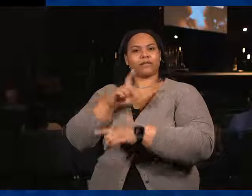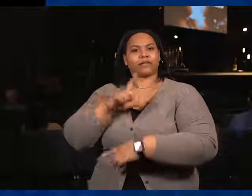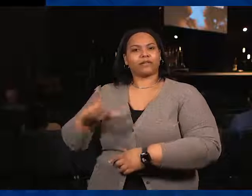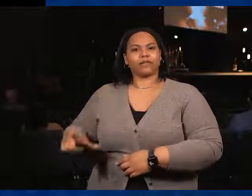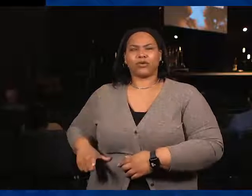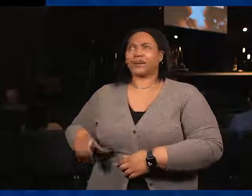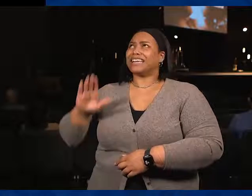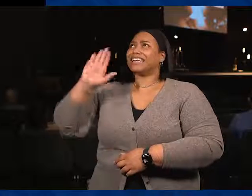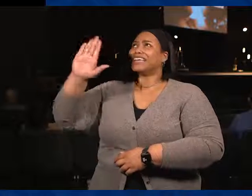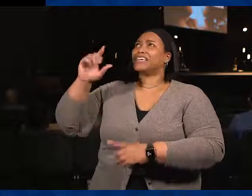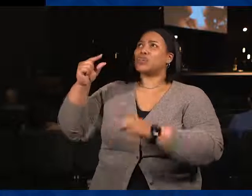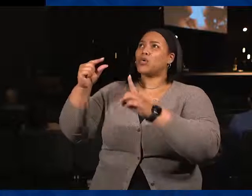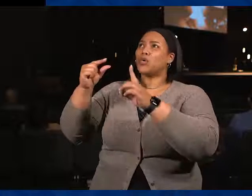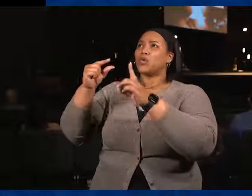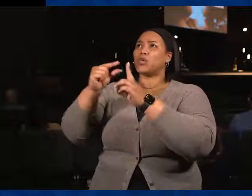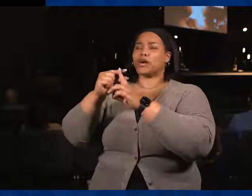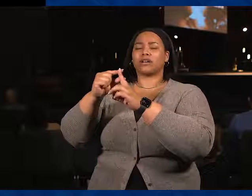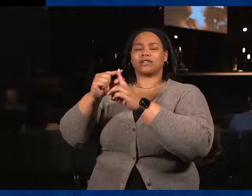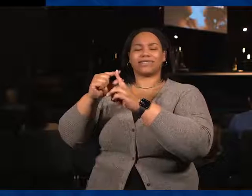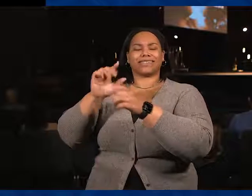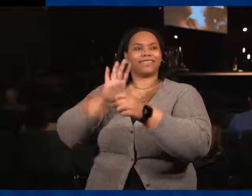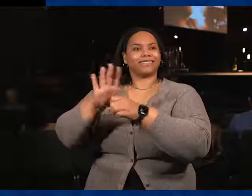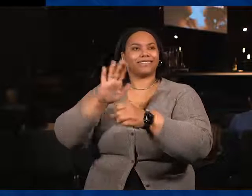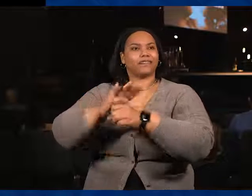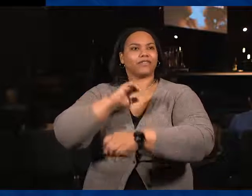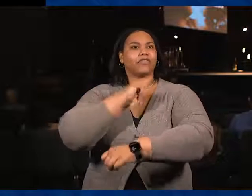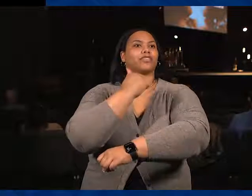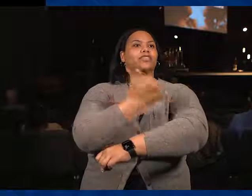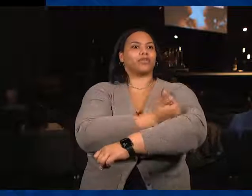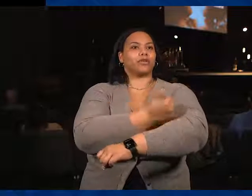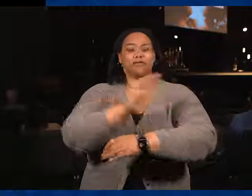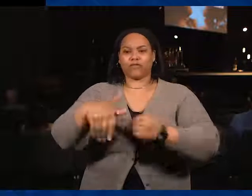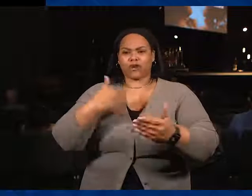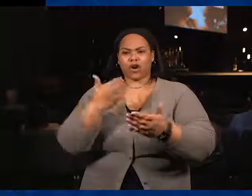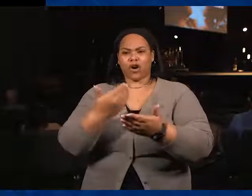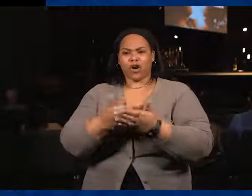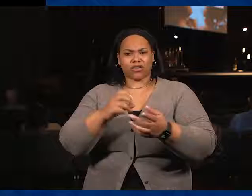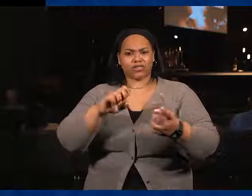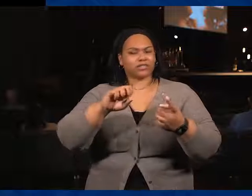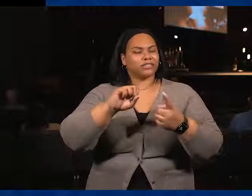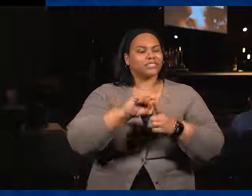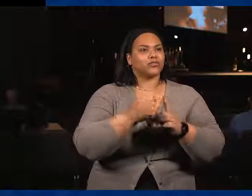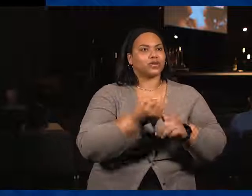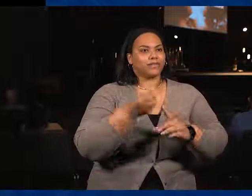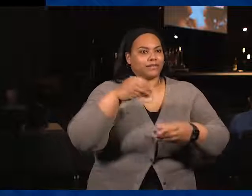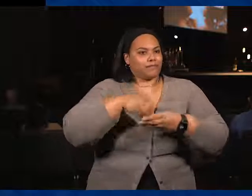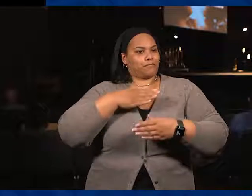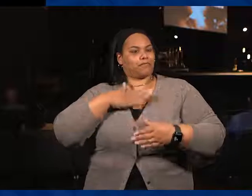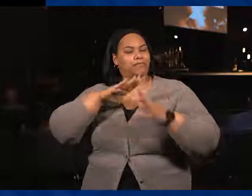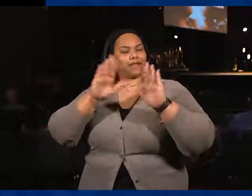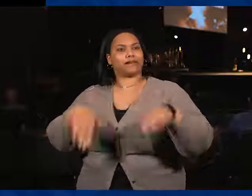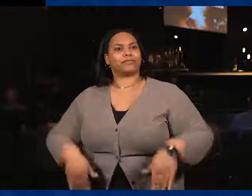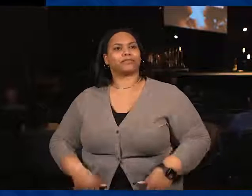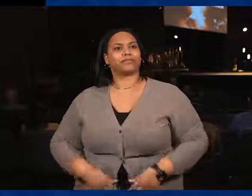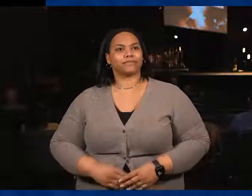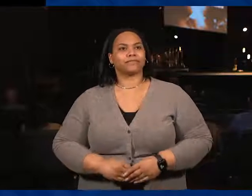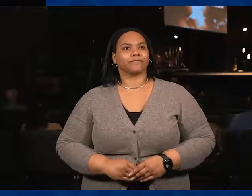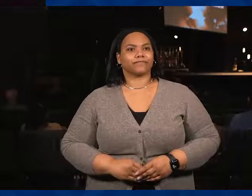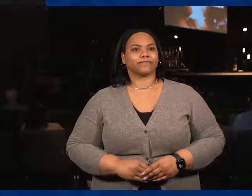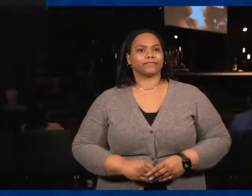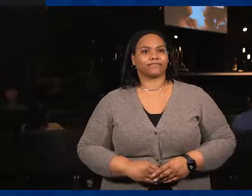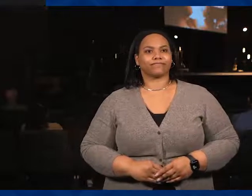word has authority over every issue in my house. Yes, it does.